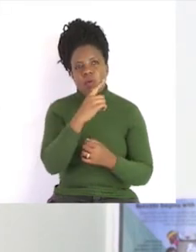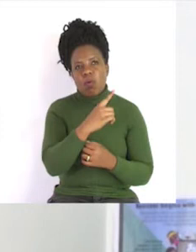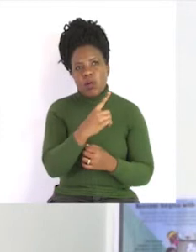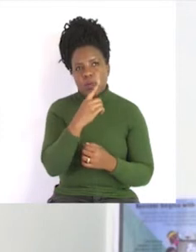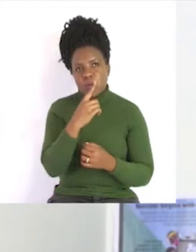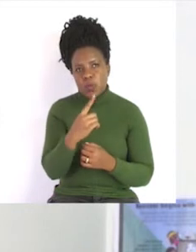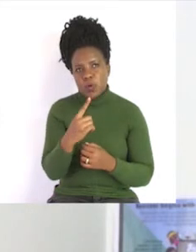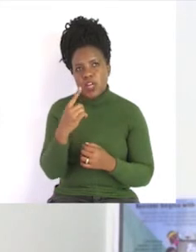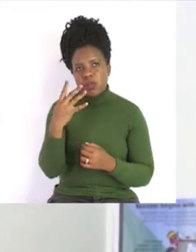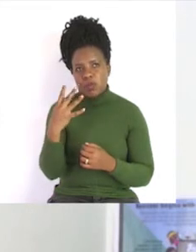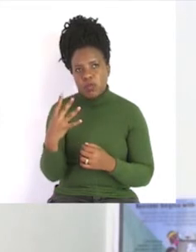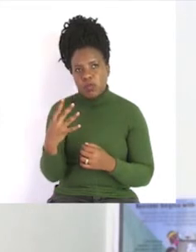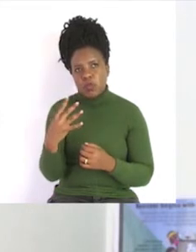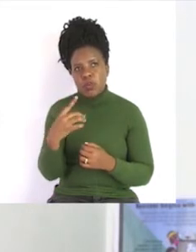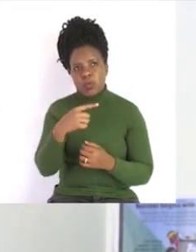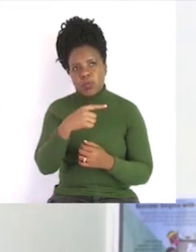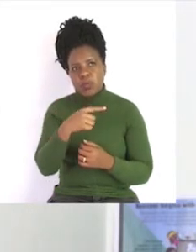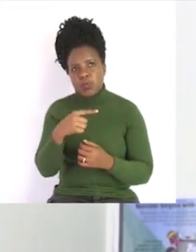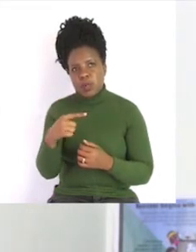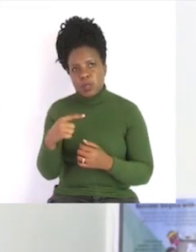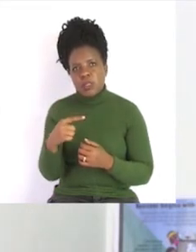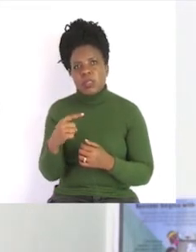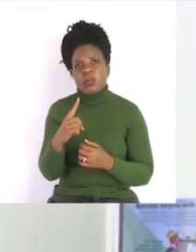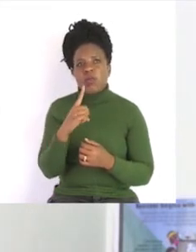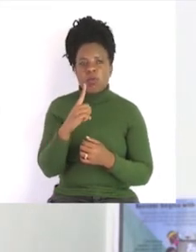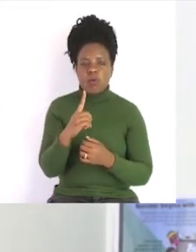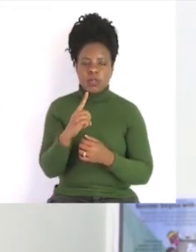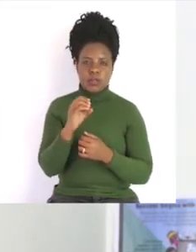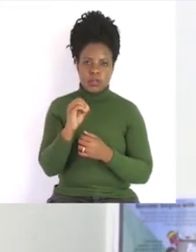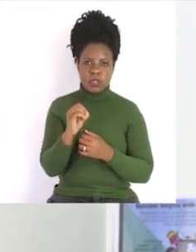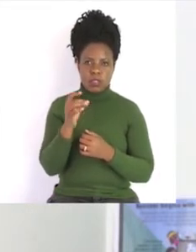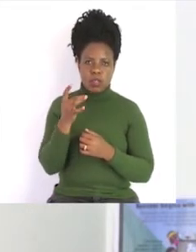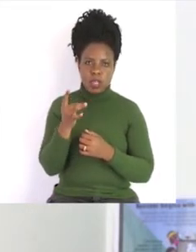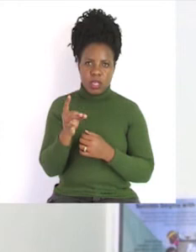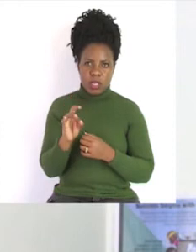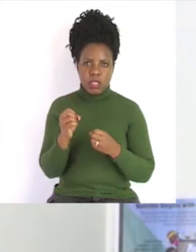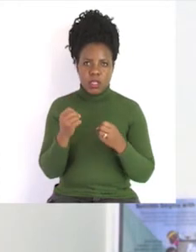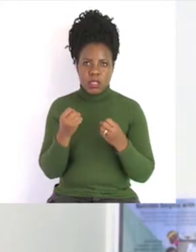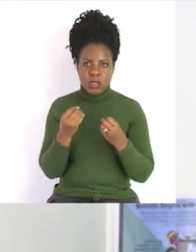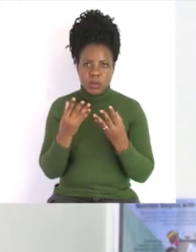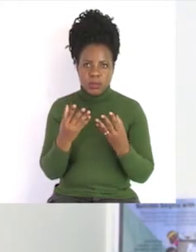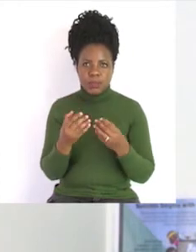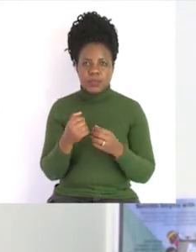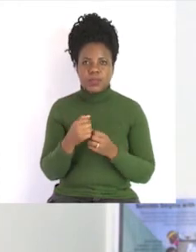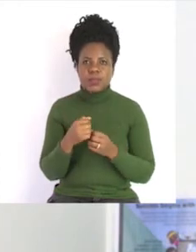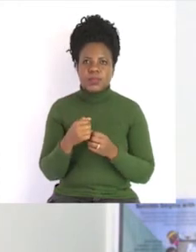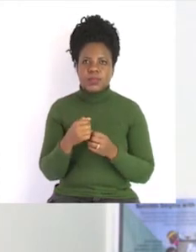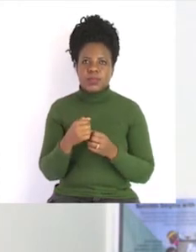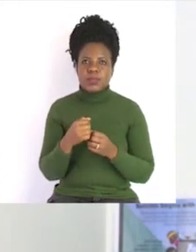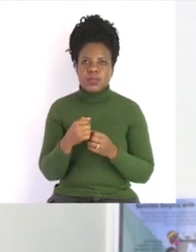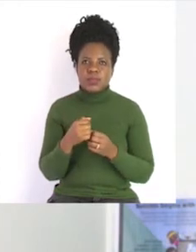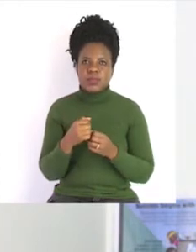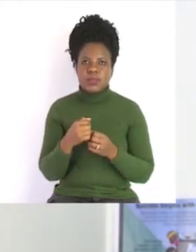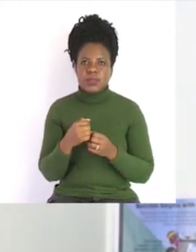Now I subtract these 2 numbers. I will then say 4 minus 8. I can't. I'll go ask here.